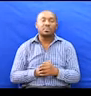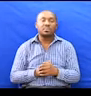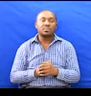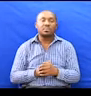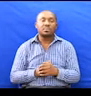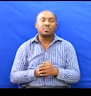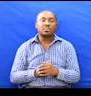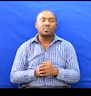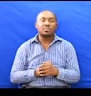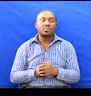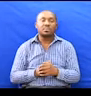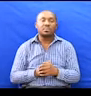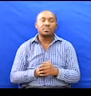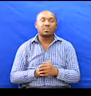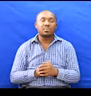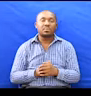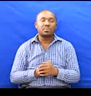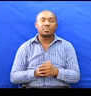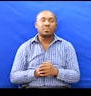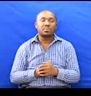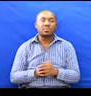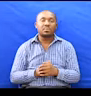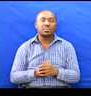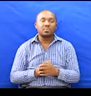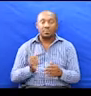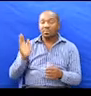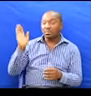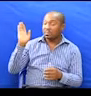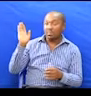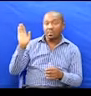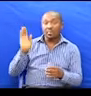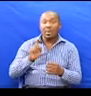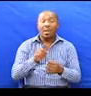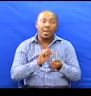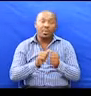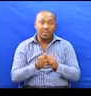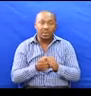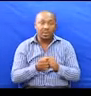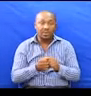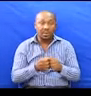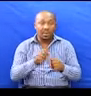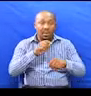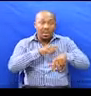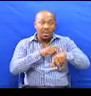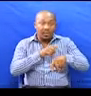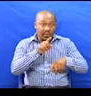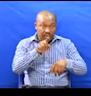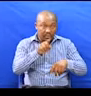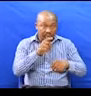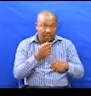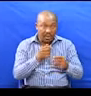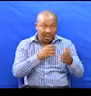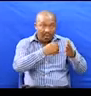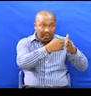to aqueous solution. So these are the properties. Whenever you ask, mention 2 properties, you select from